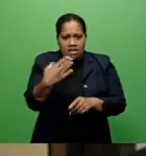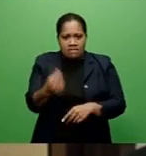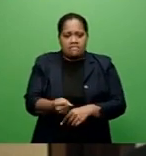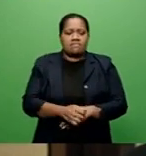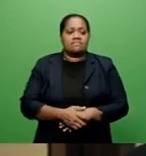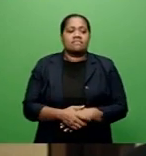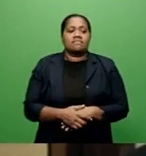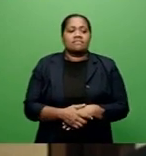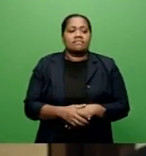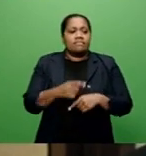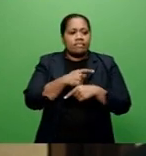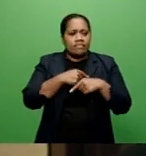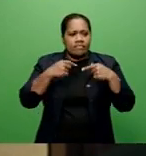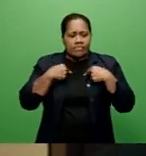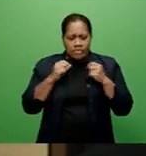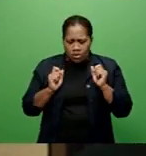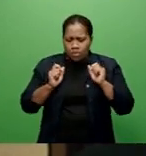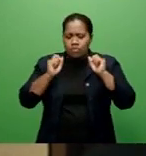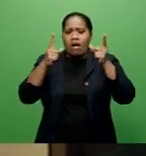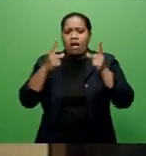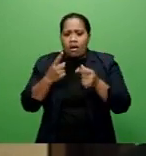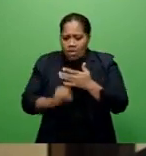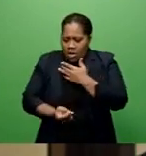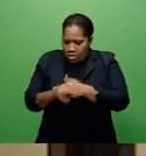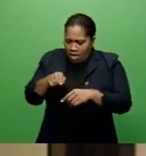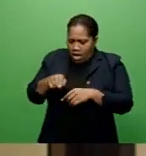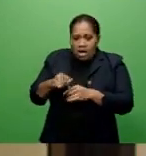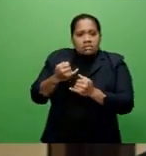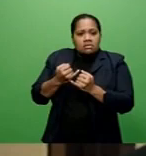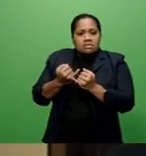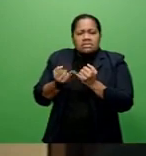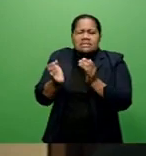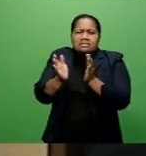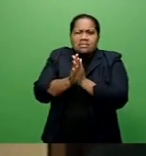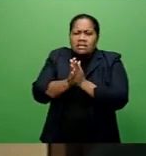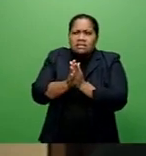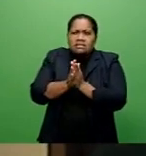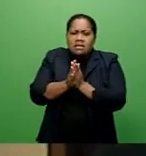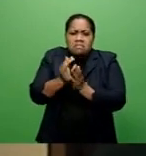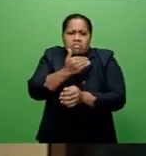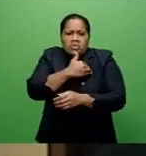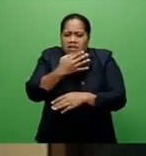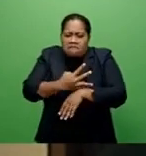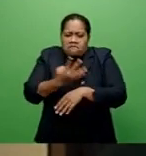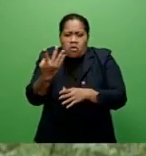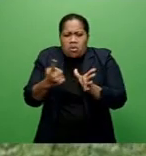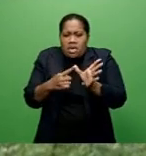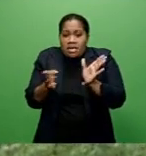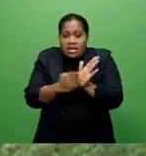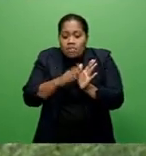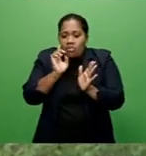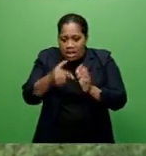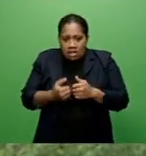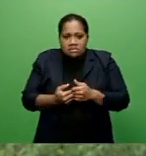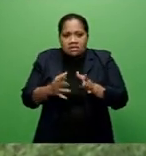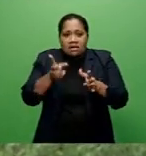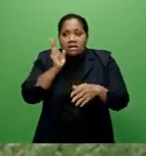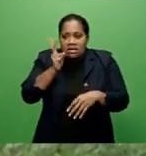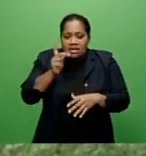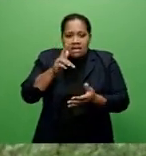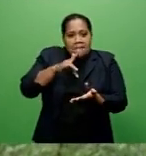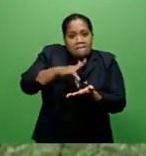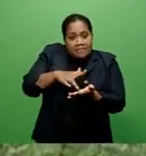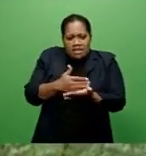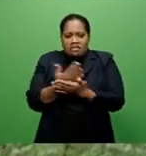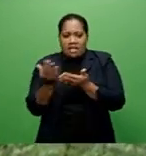We woke up to this last Sunday morning. It started around 4 a.m. and then at midday again. The longest